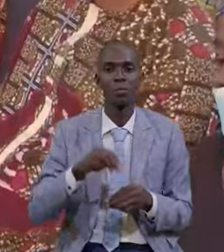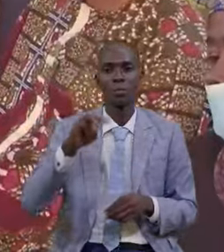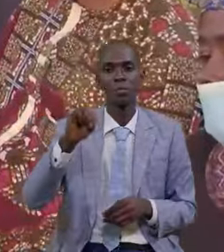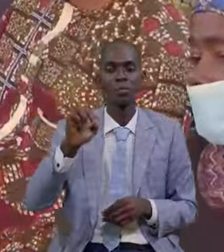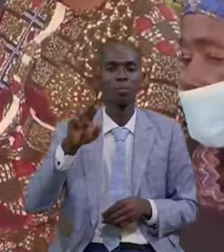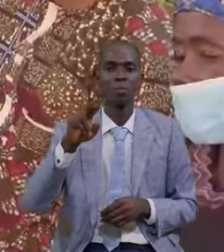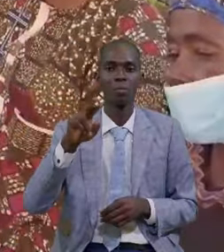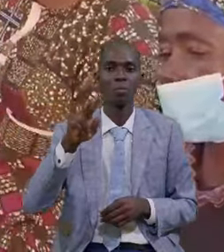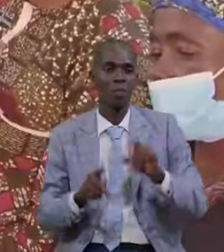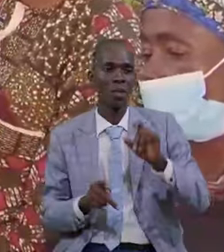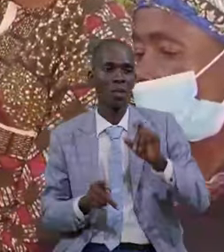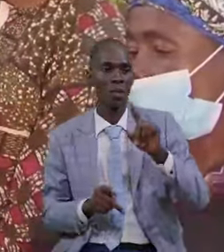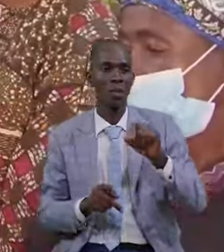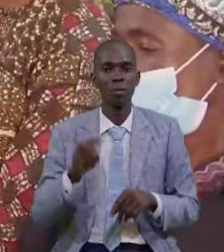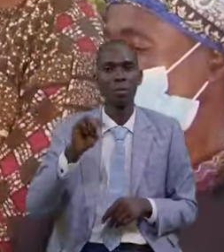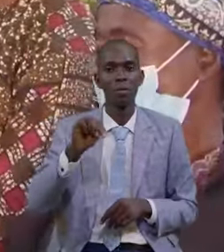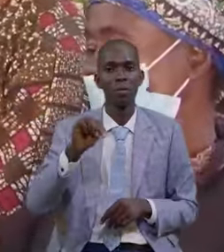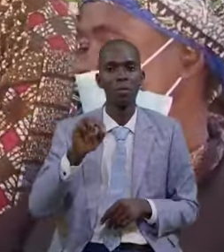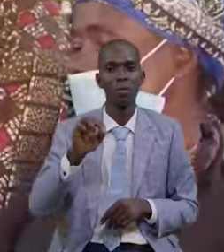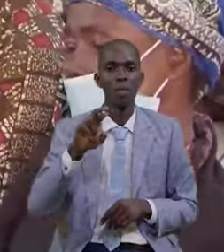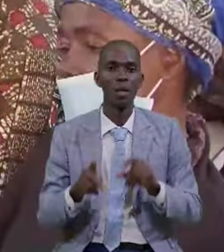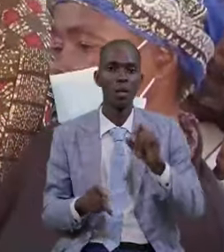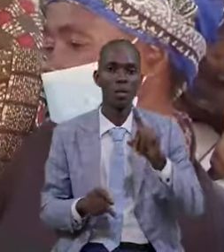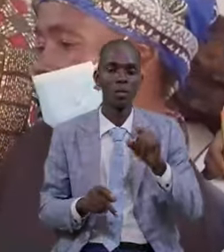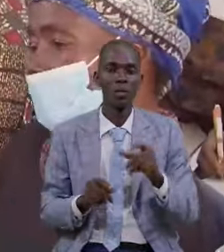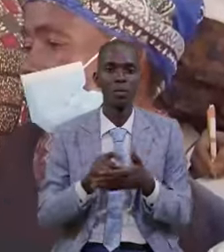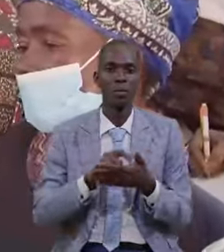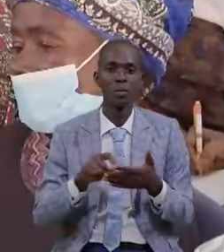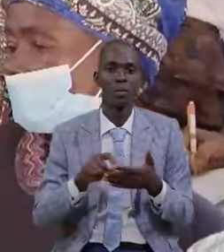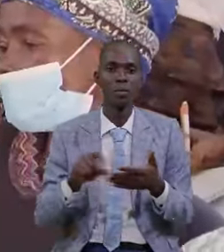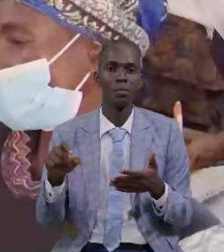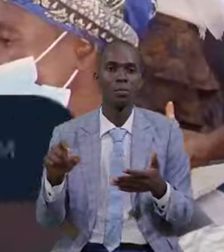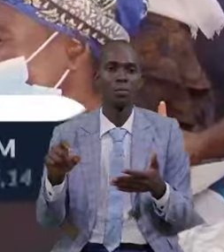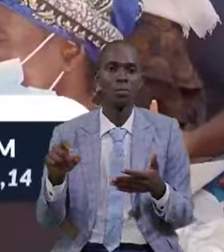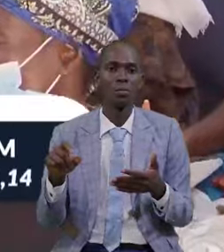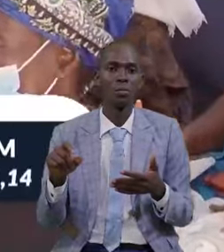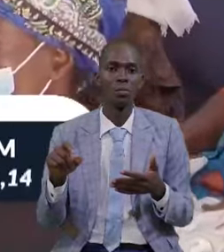11. We're reading from verse